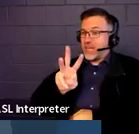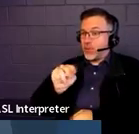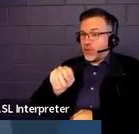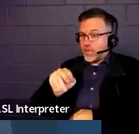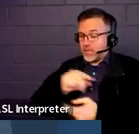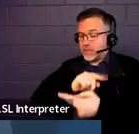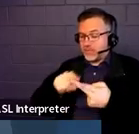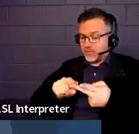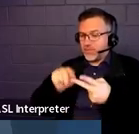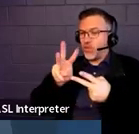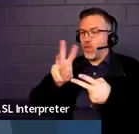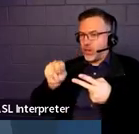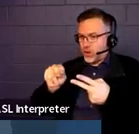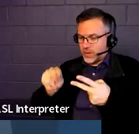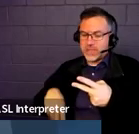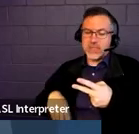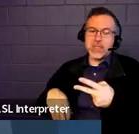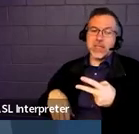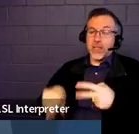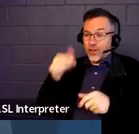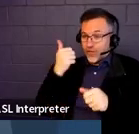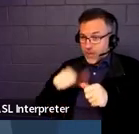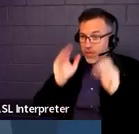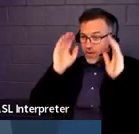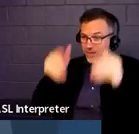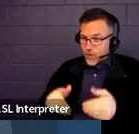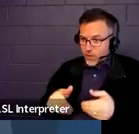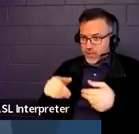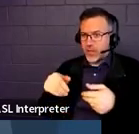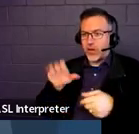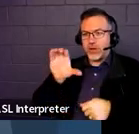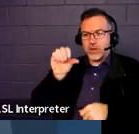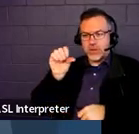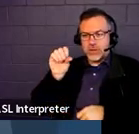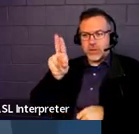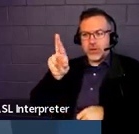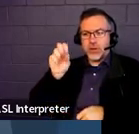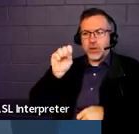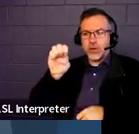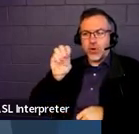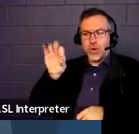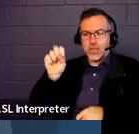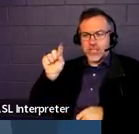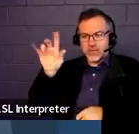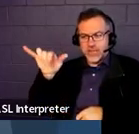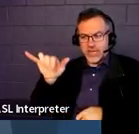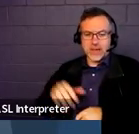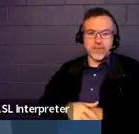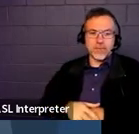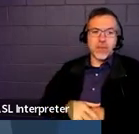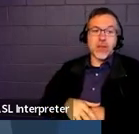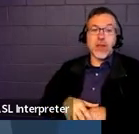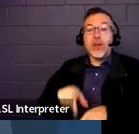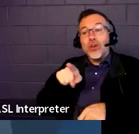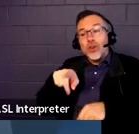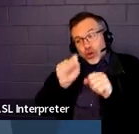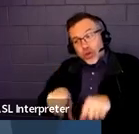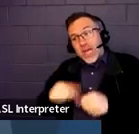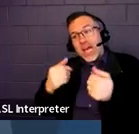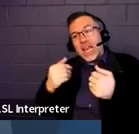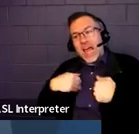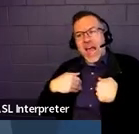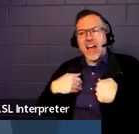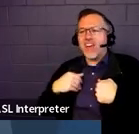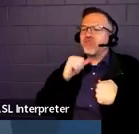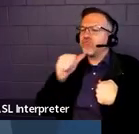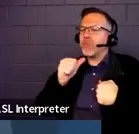followed. Remember, focus on their course of study as well. And then number two, you can have an informal discussion with